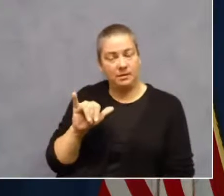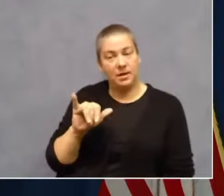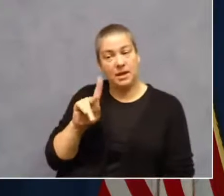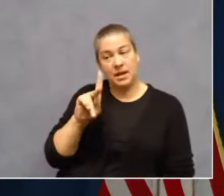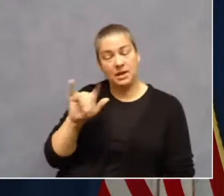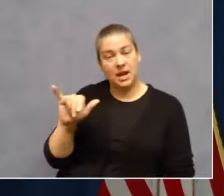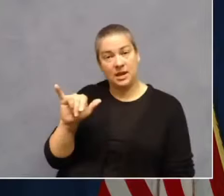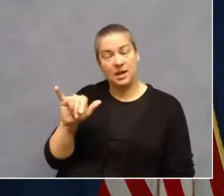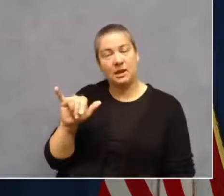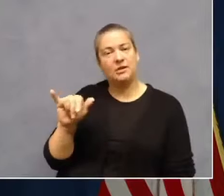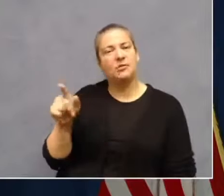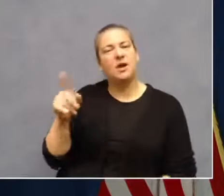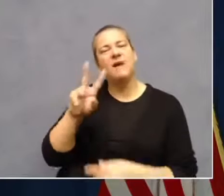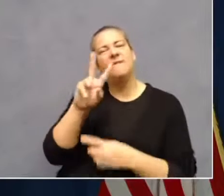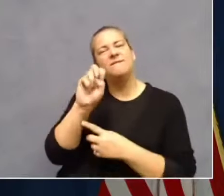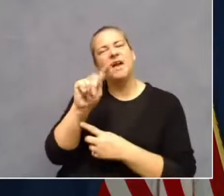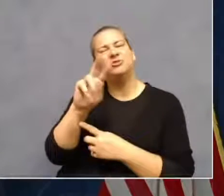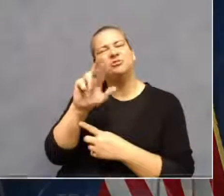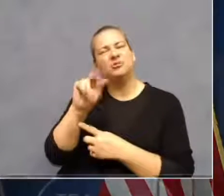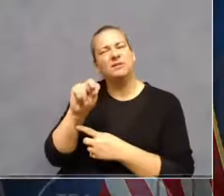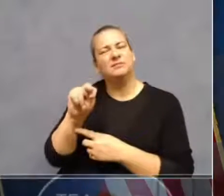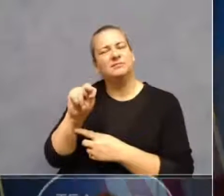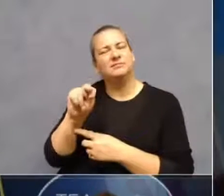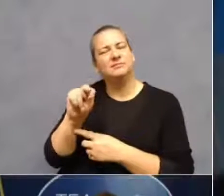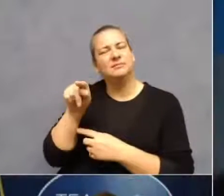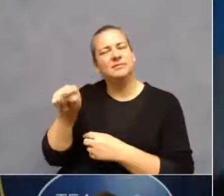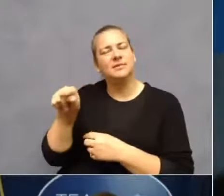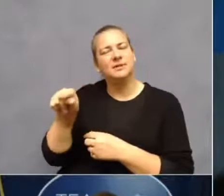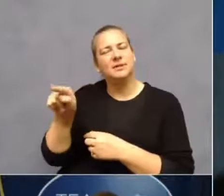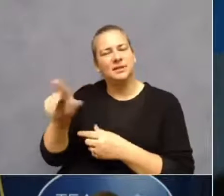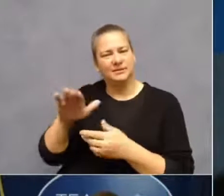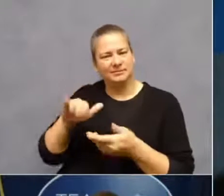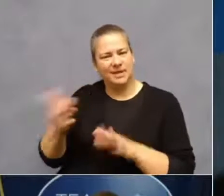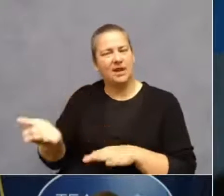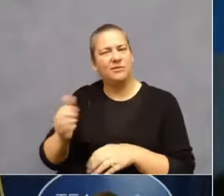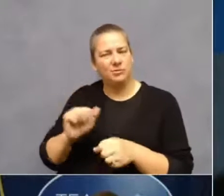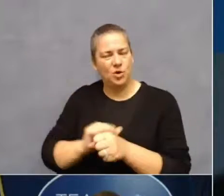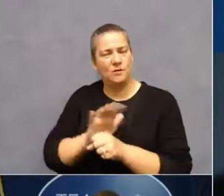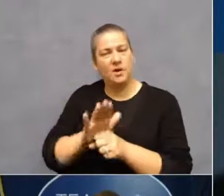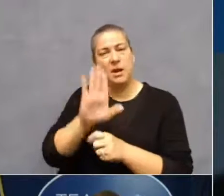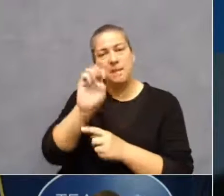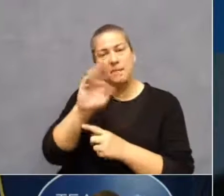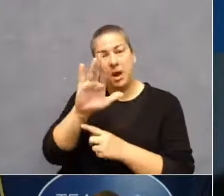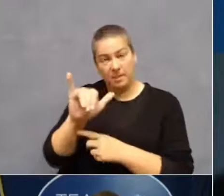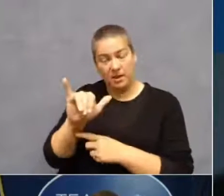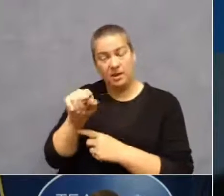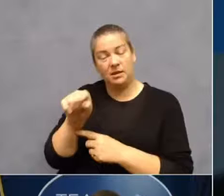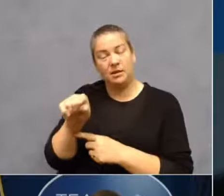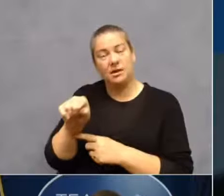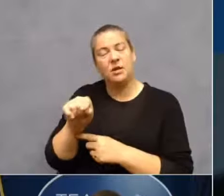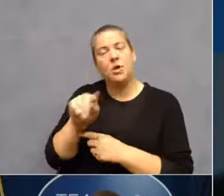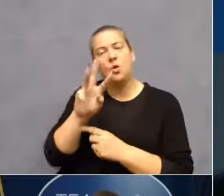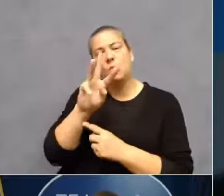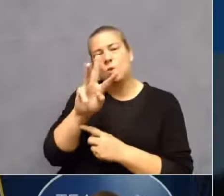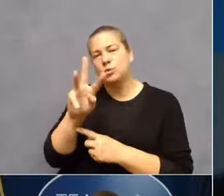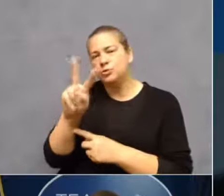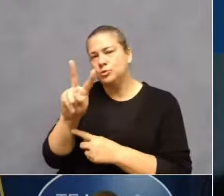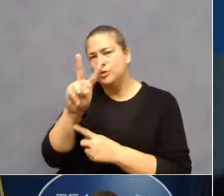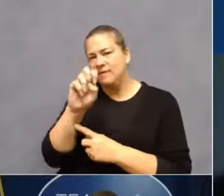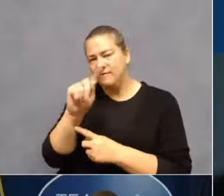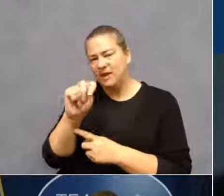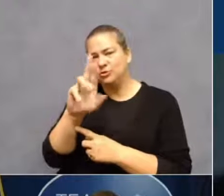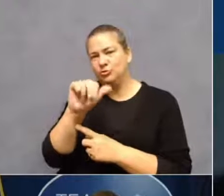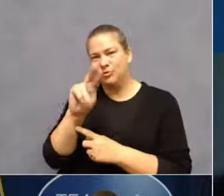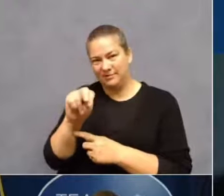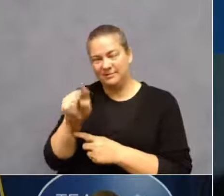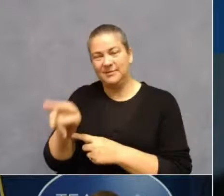veteran to COVID-19. Bobby, a World War II veteran, husband, stepdad, father, and grandfather, passed